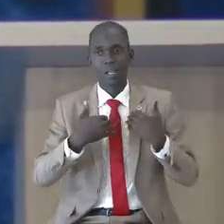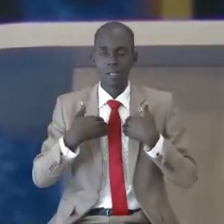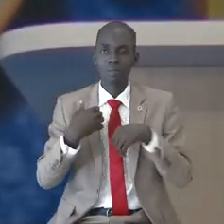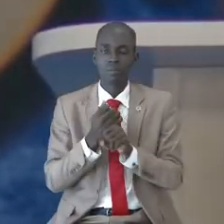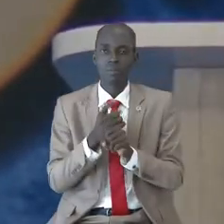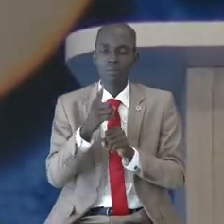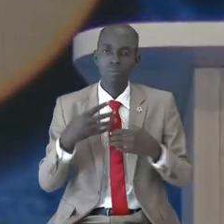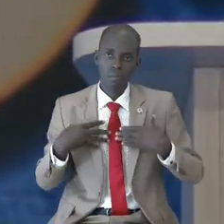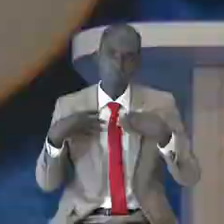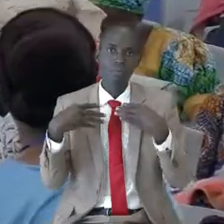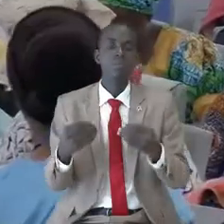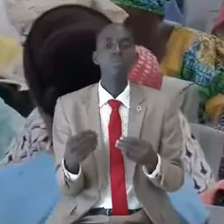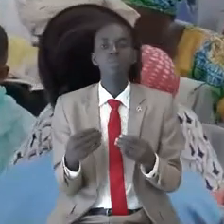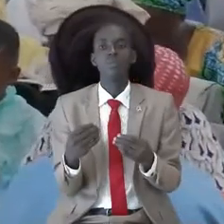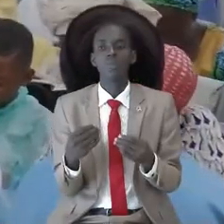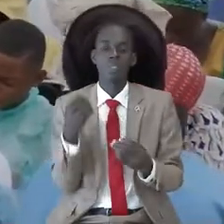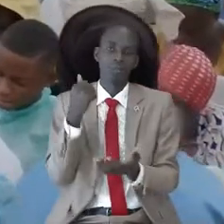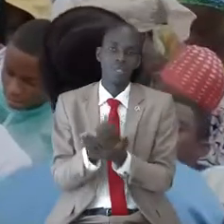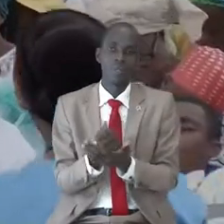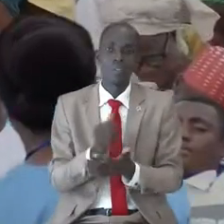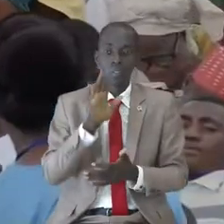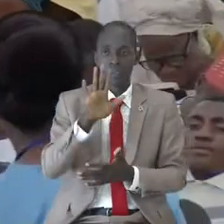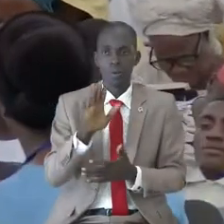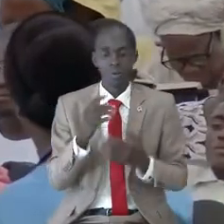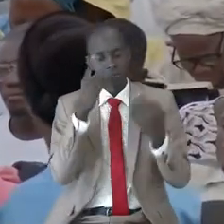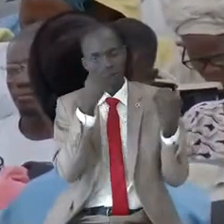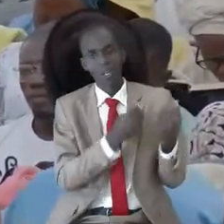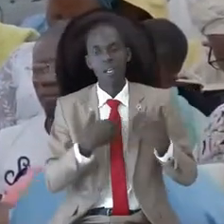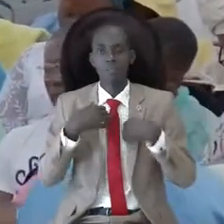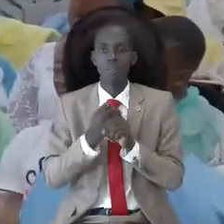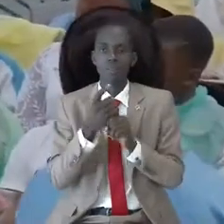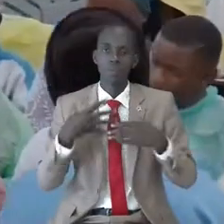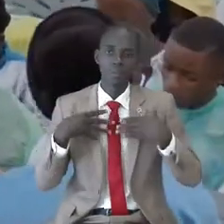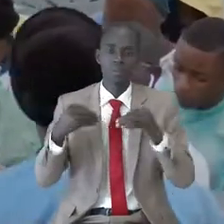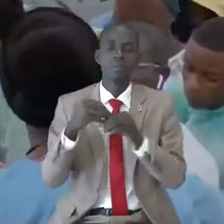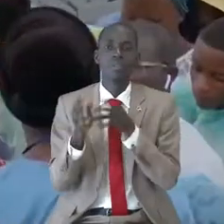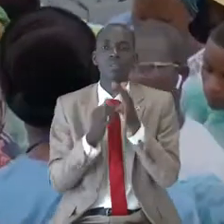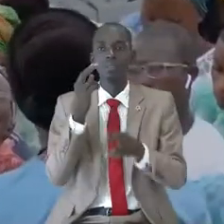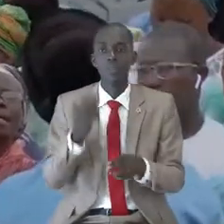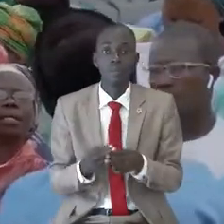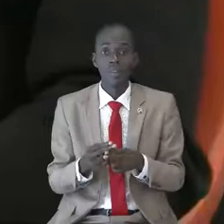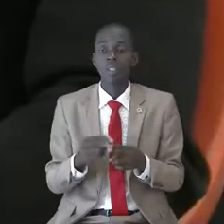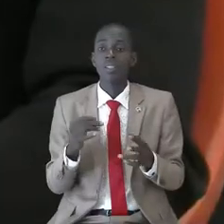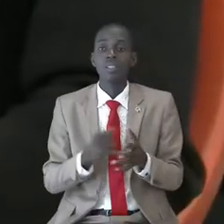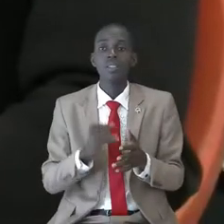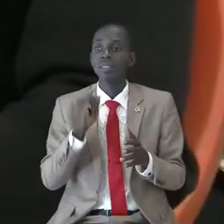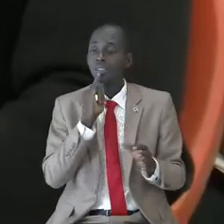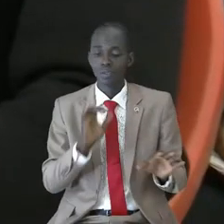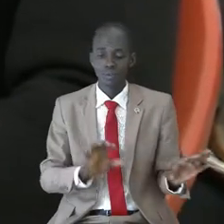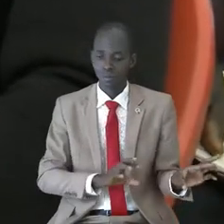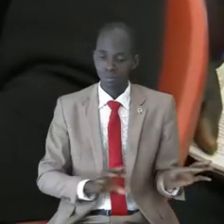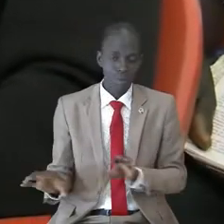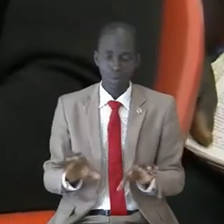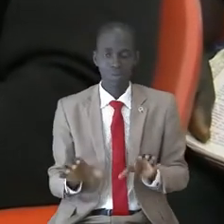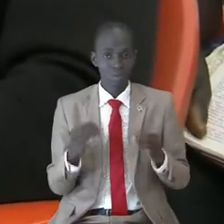thee whole. Your faith has made you whole. It's done already.